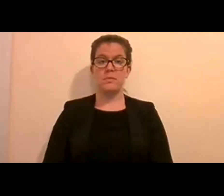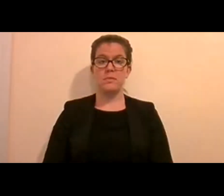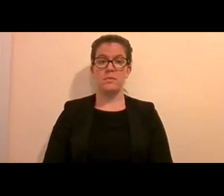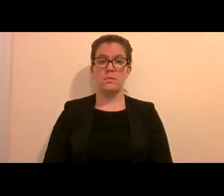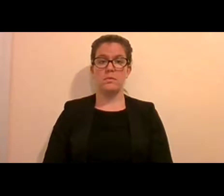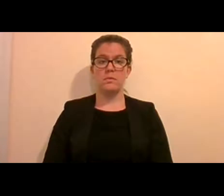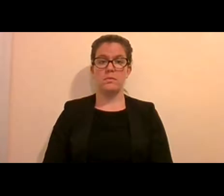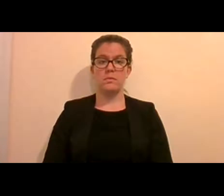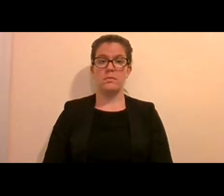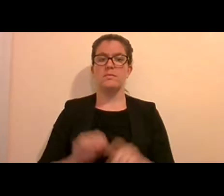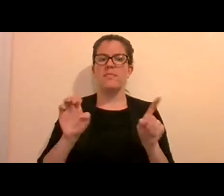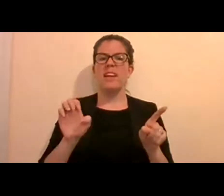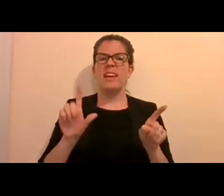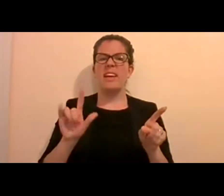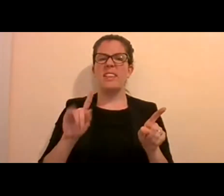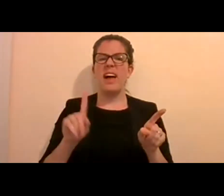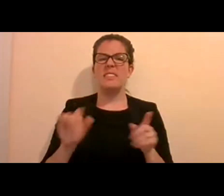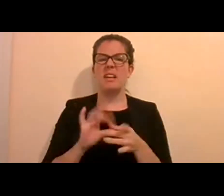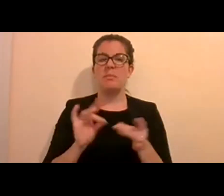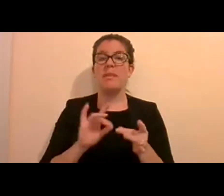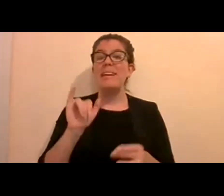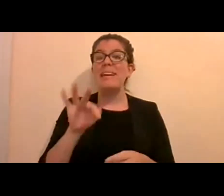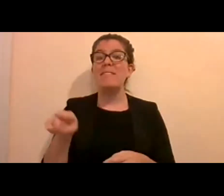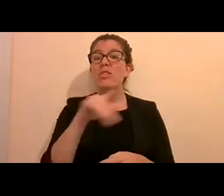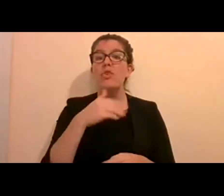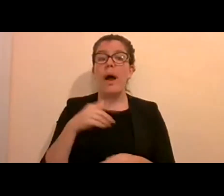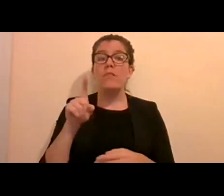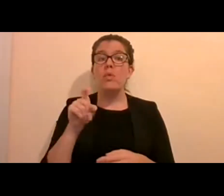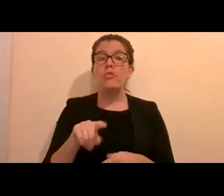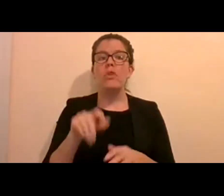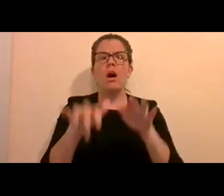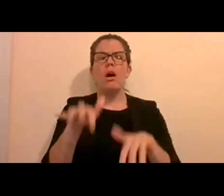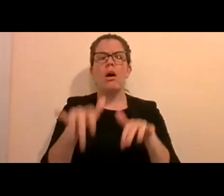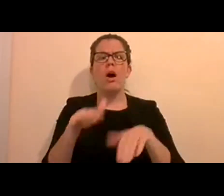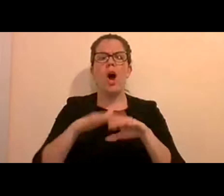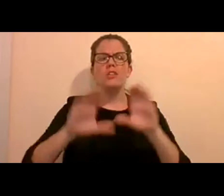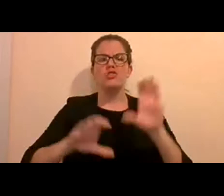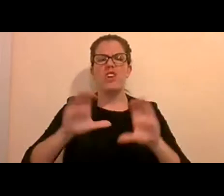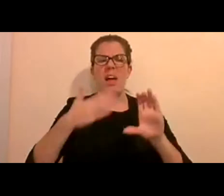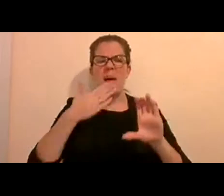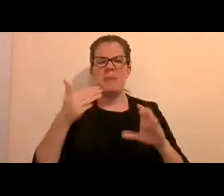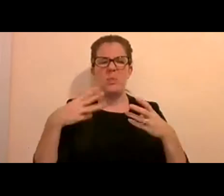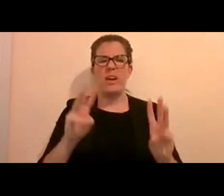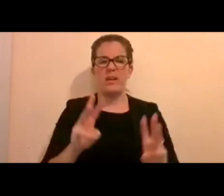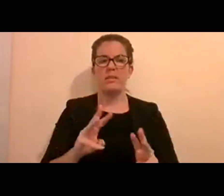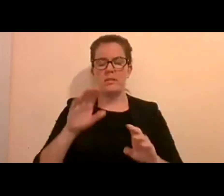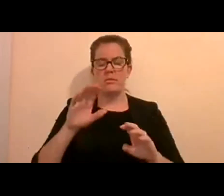If anyone has any questions, just write it in the chat. Or, yeah, I think that's the best method.